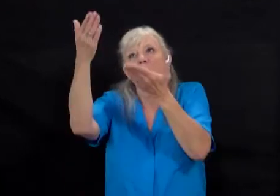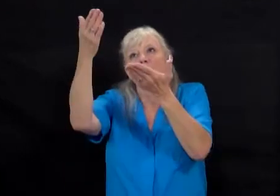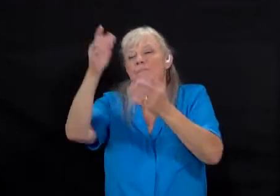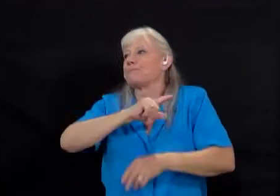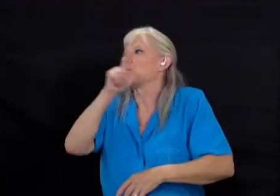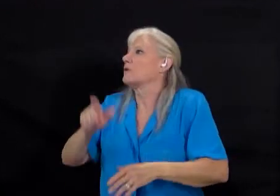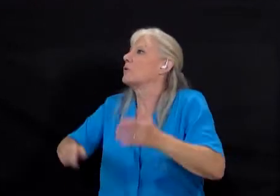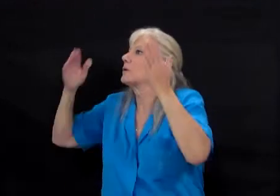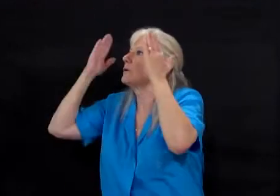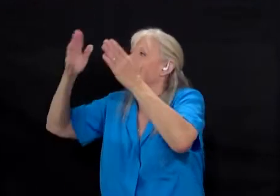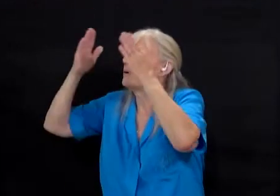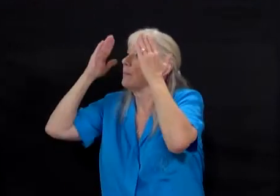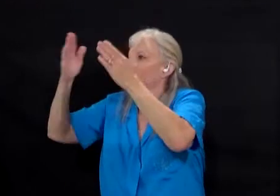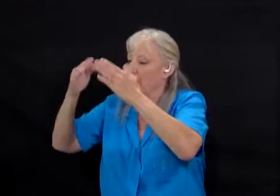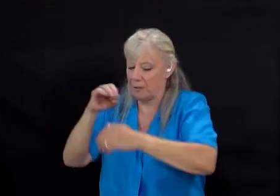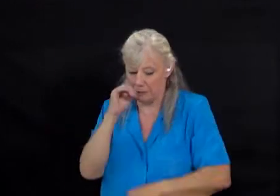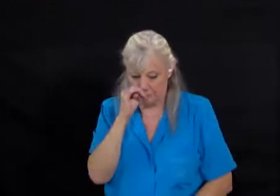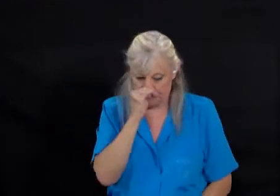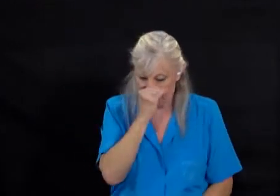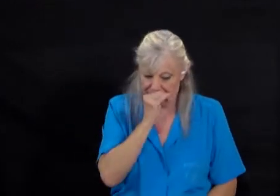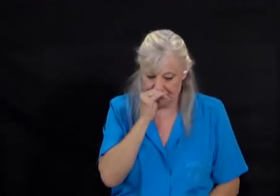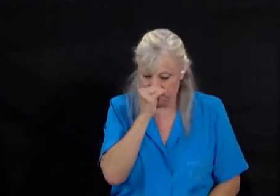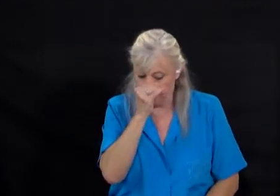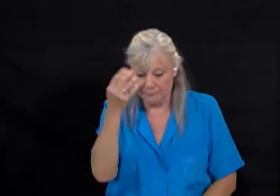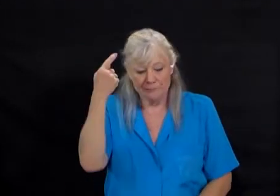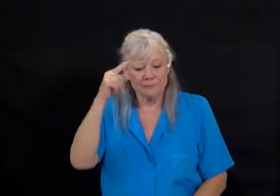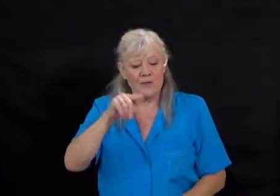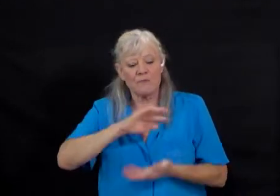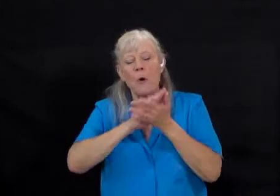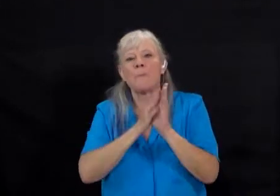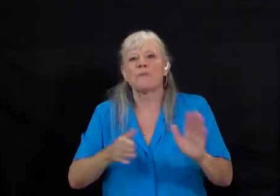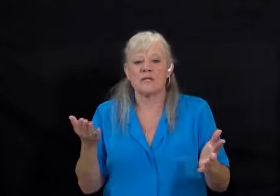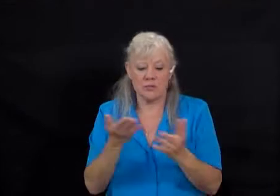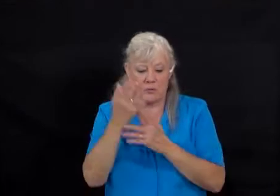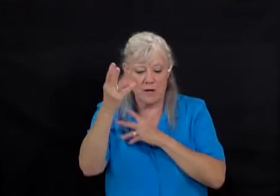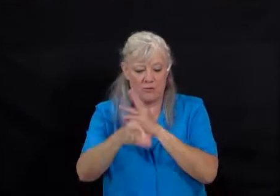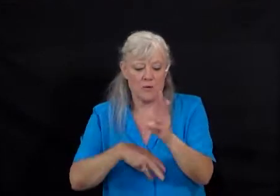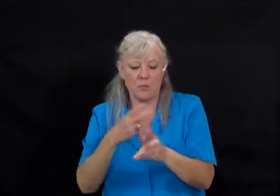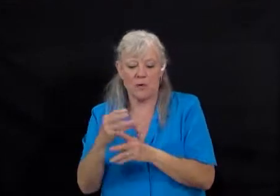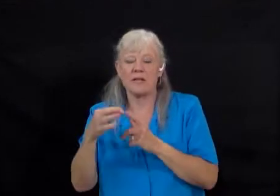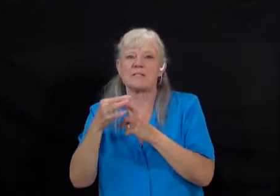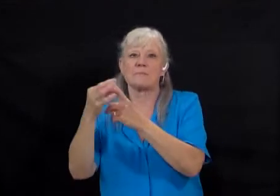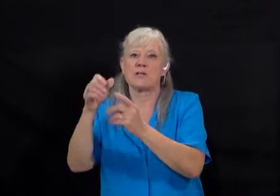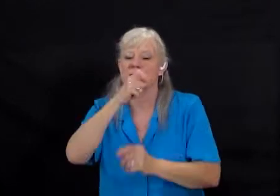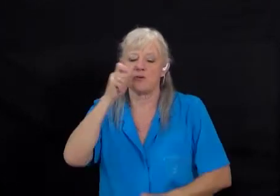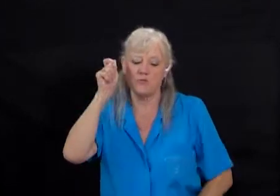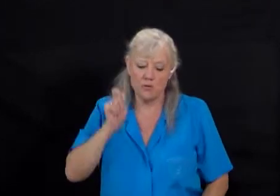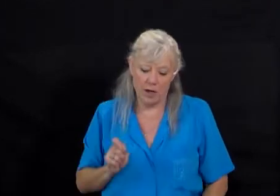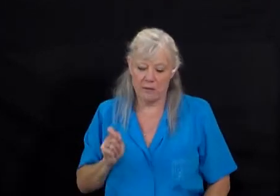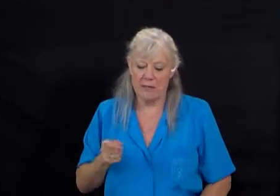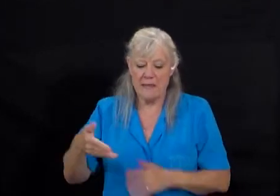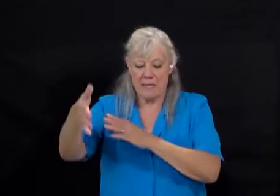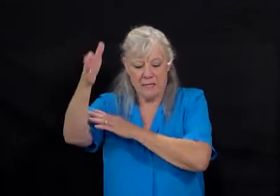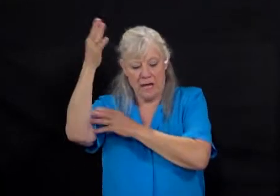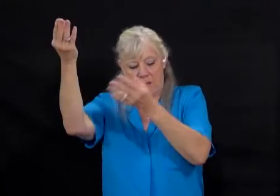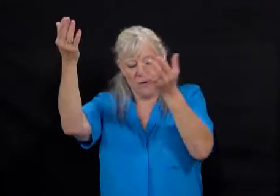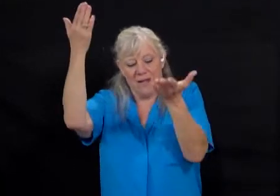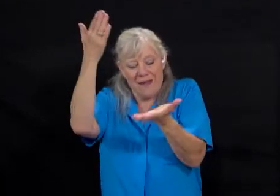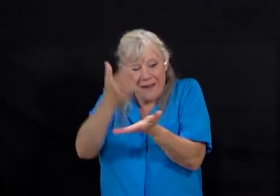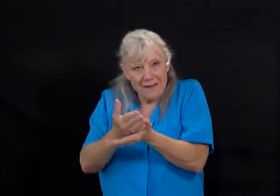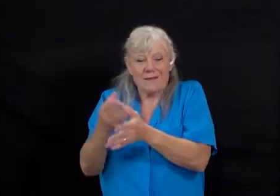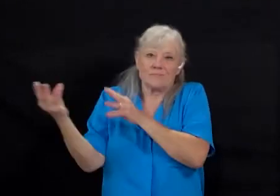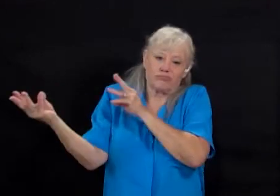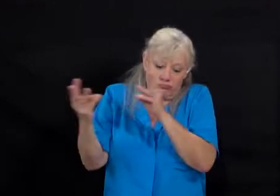Lord. Lord, hear our prayer. For peace throughout the world, especially in Ukraine, that God will bring an end to